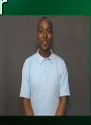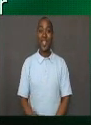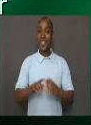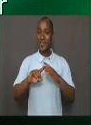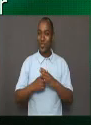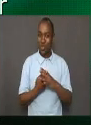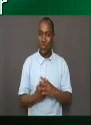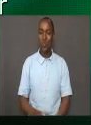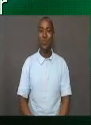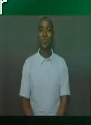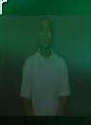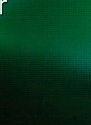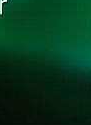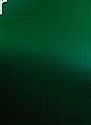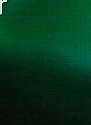Begin.